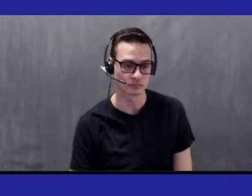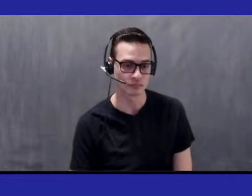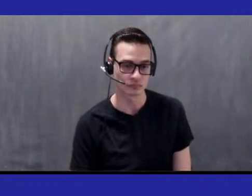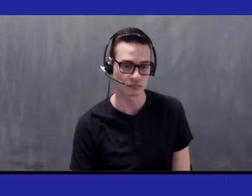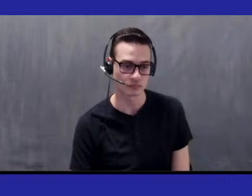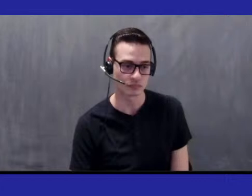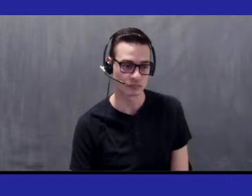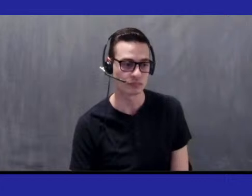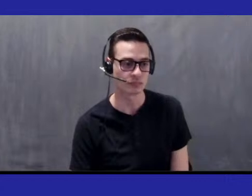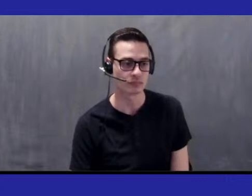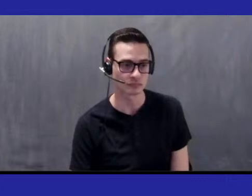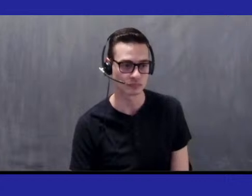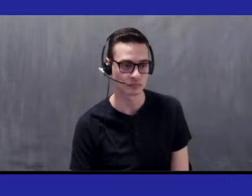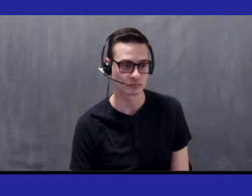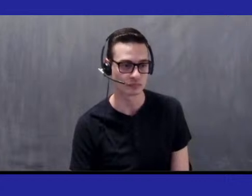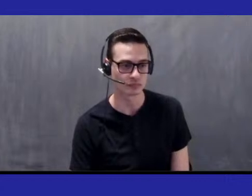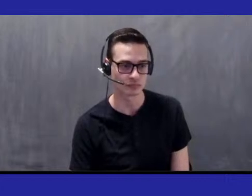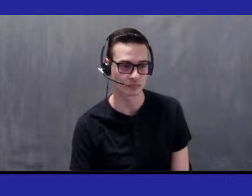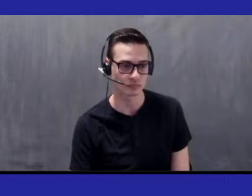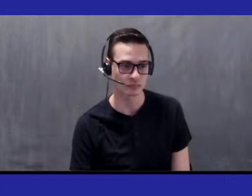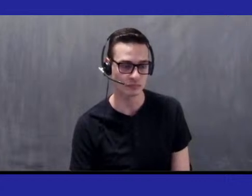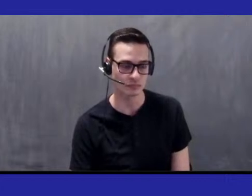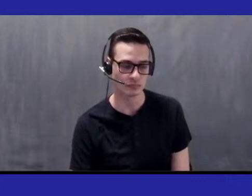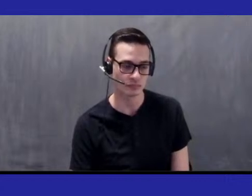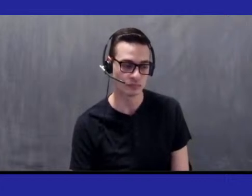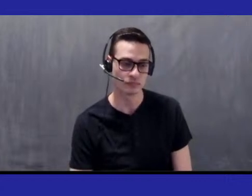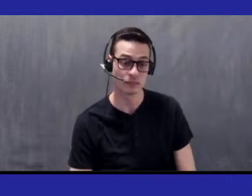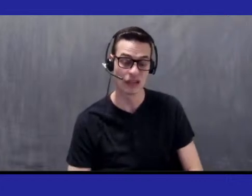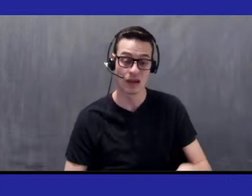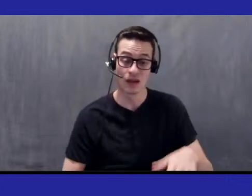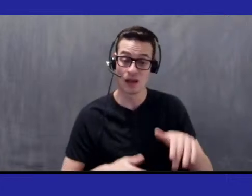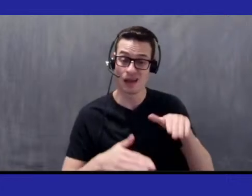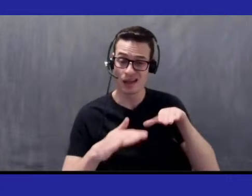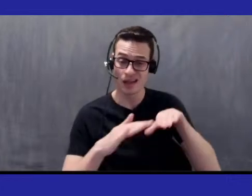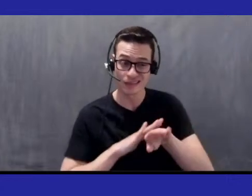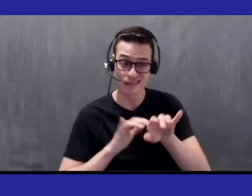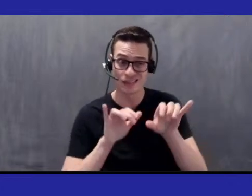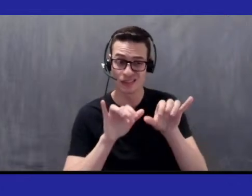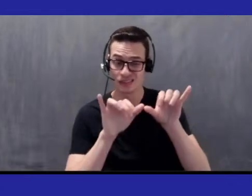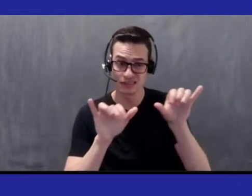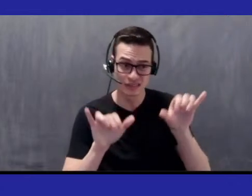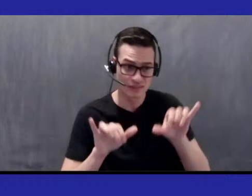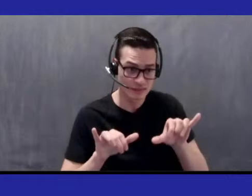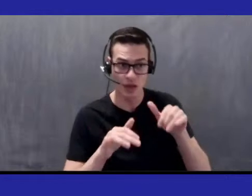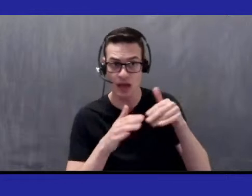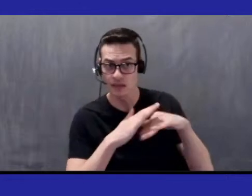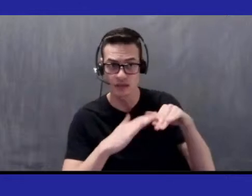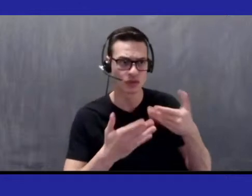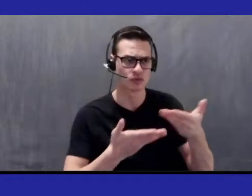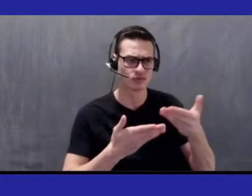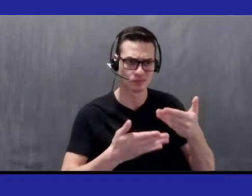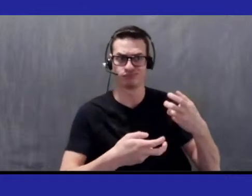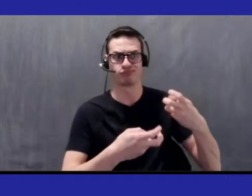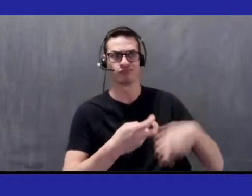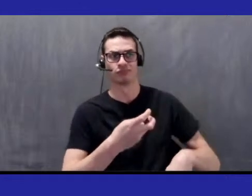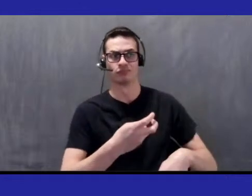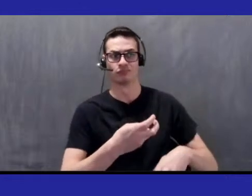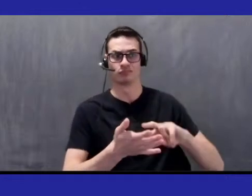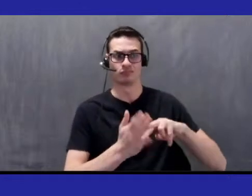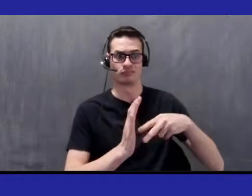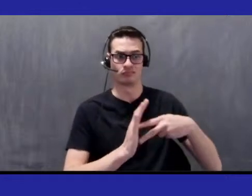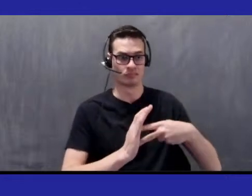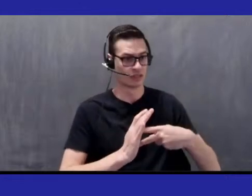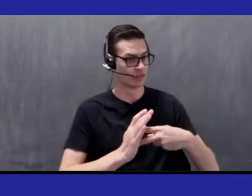comprehensive sickle cell services contributes to a vicious cycle of fragmented care, distressing hospital